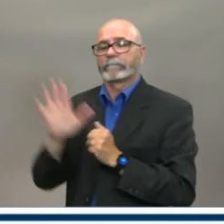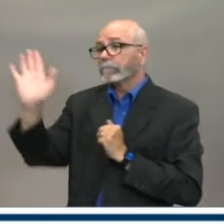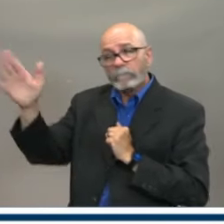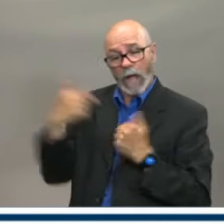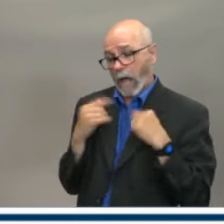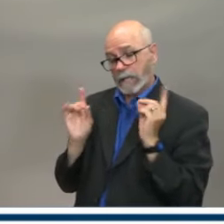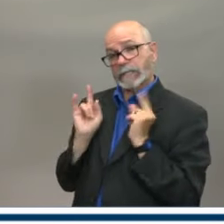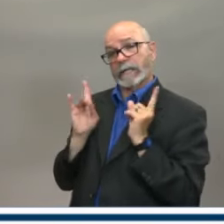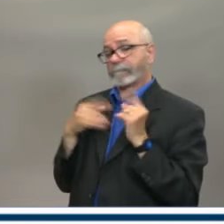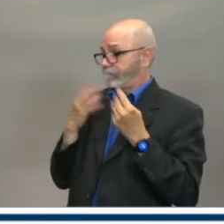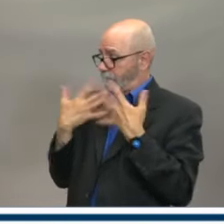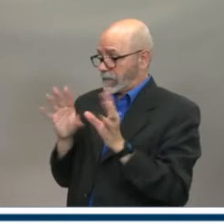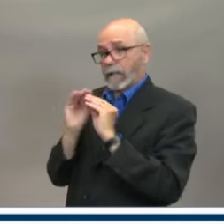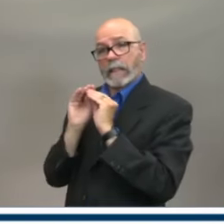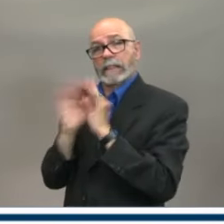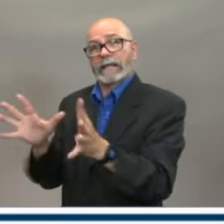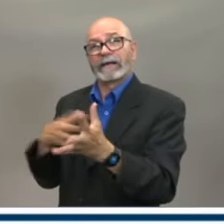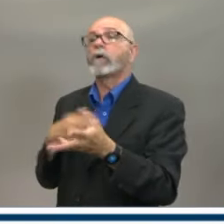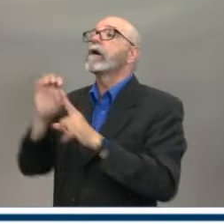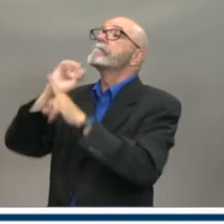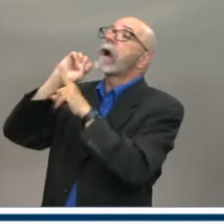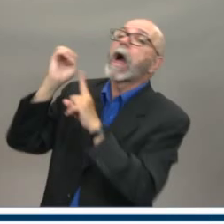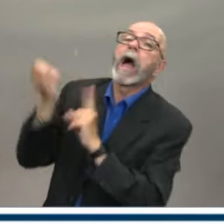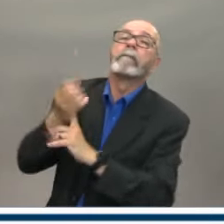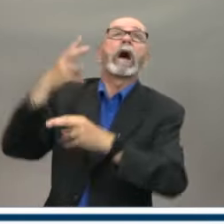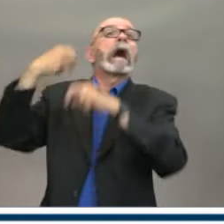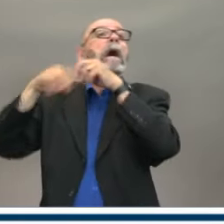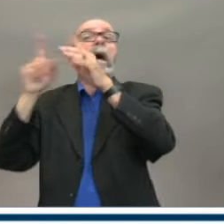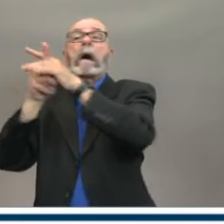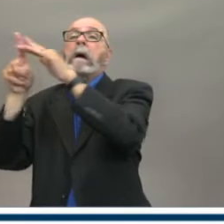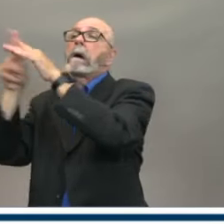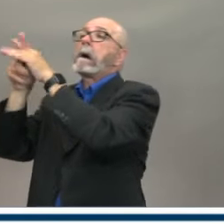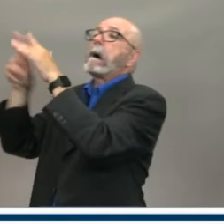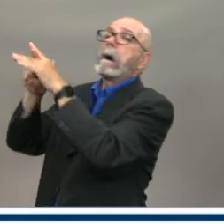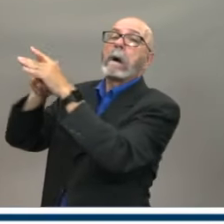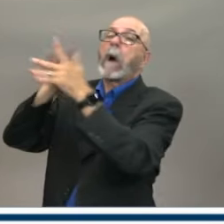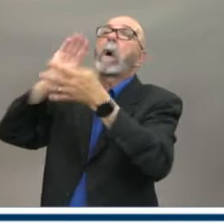the environmental issues associated with Boat Harbour to some other part of our